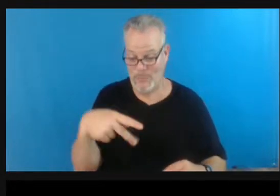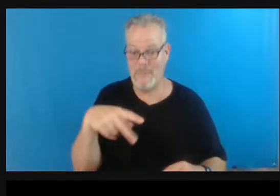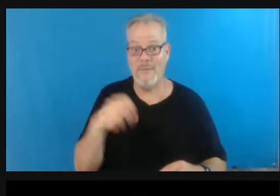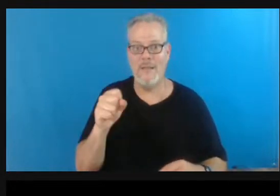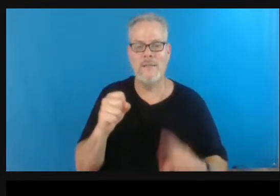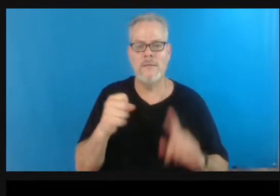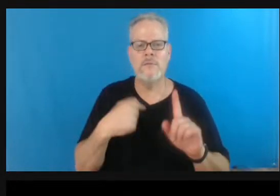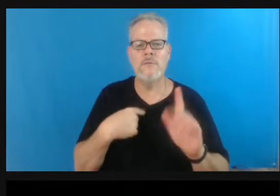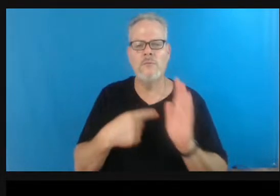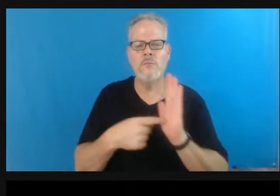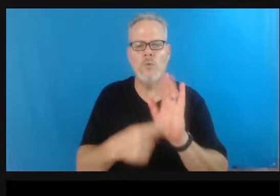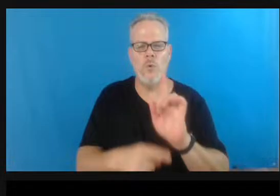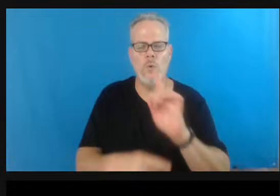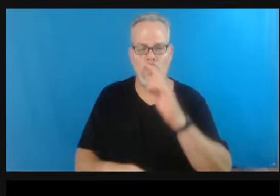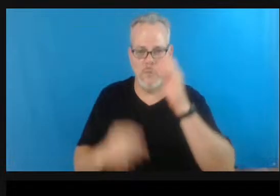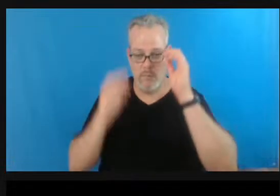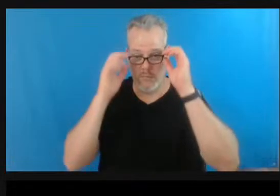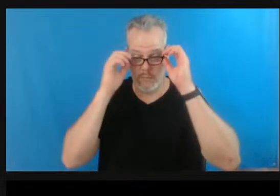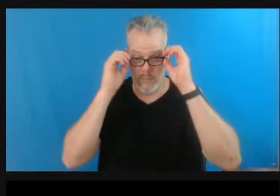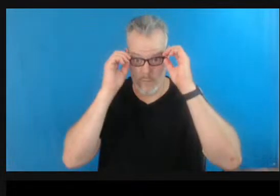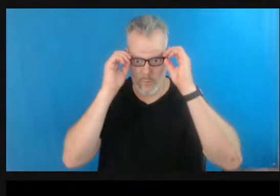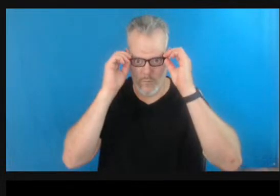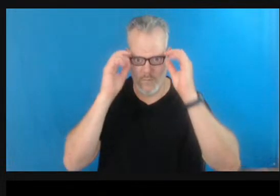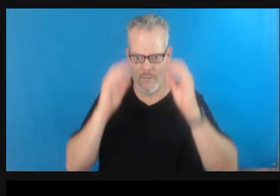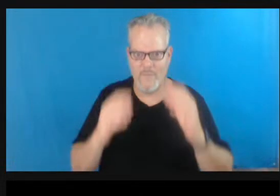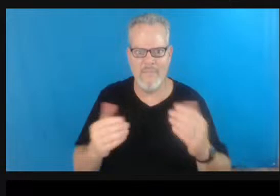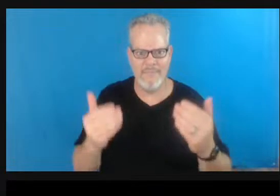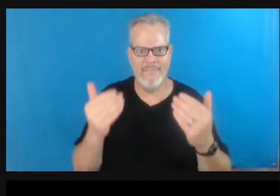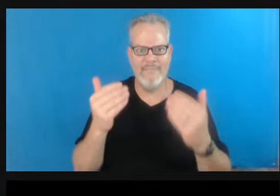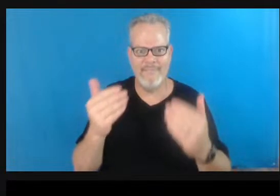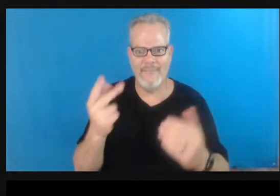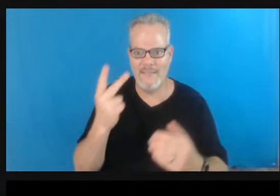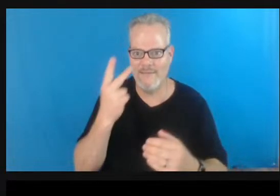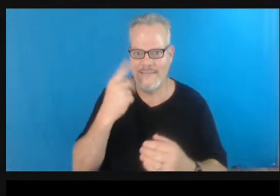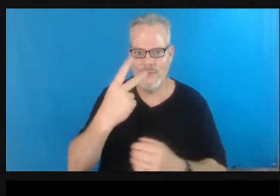I can, let's go to here. Let's go to the 2-year GPS